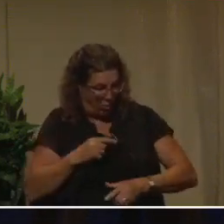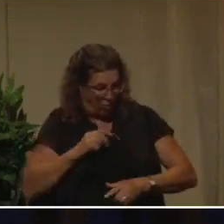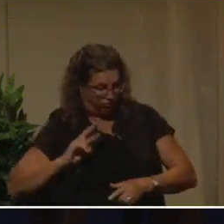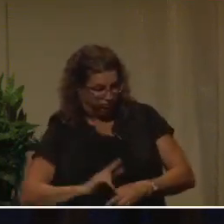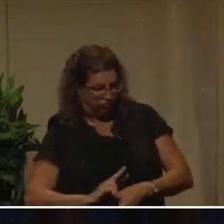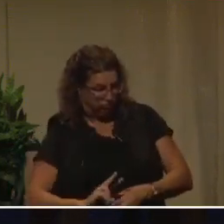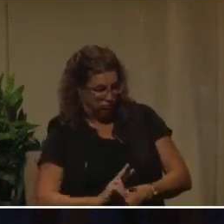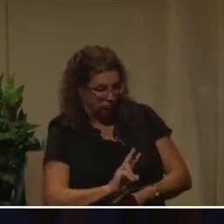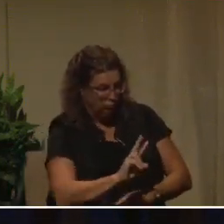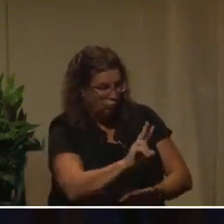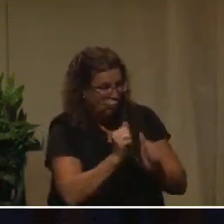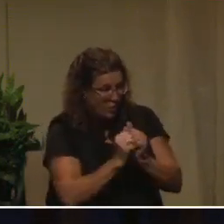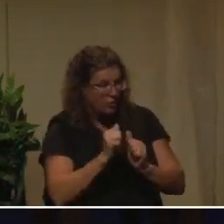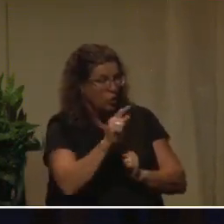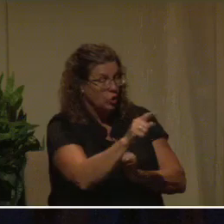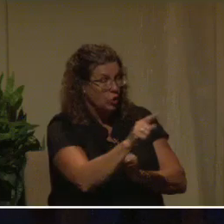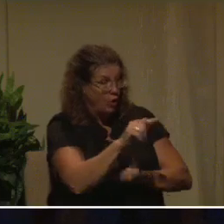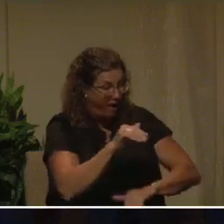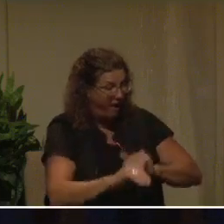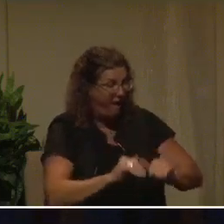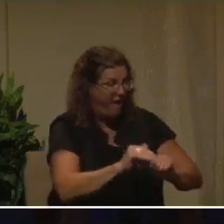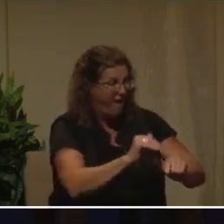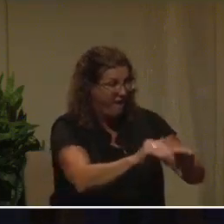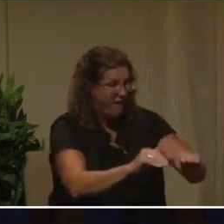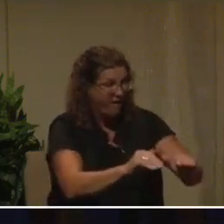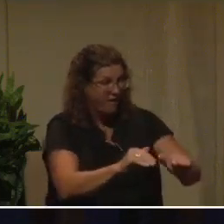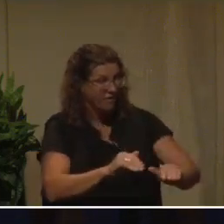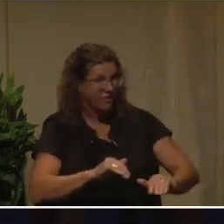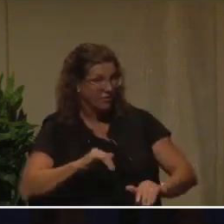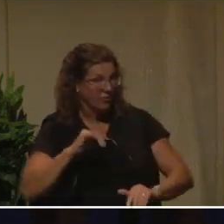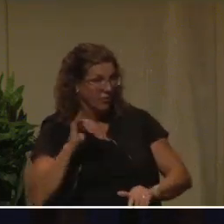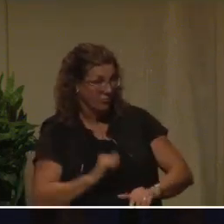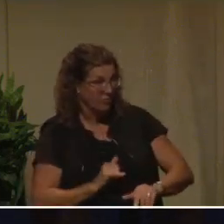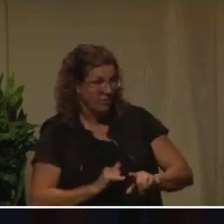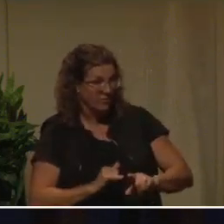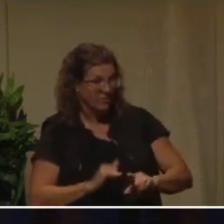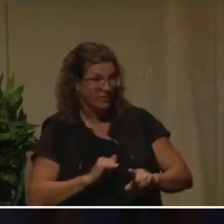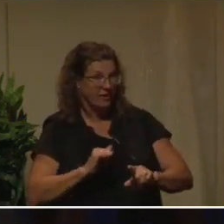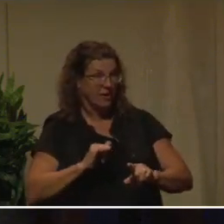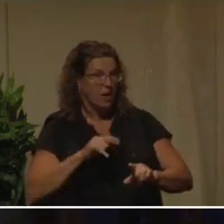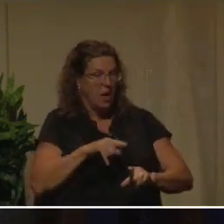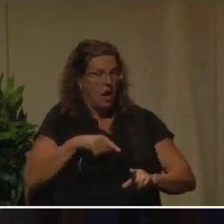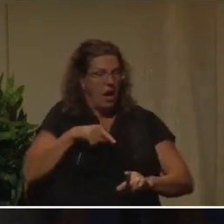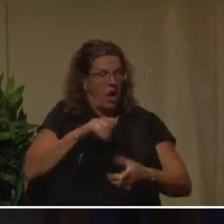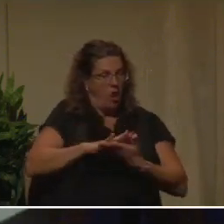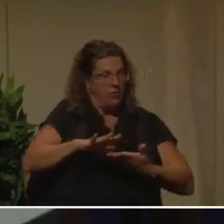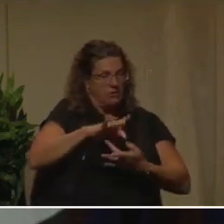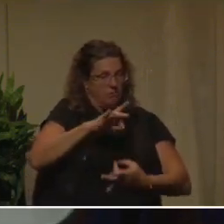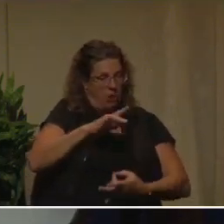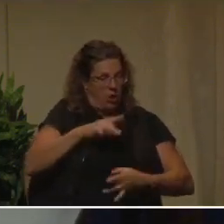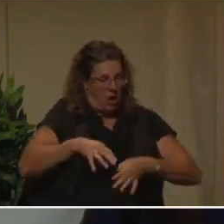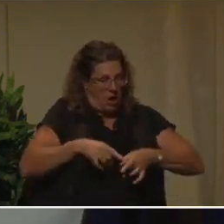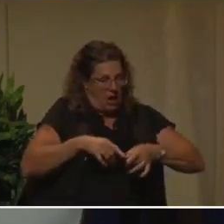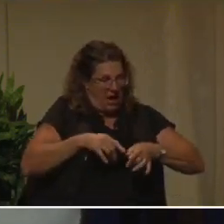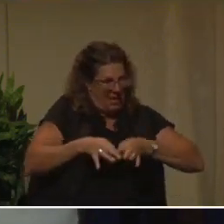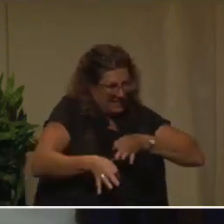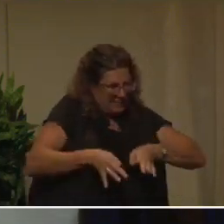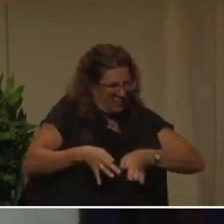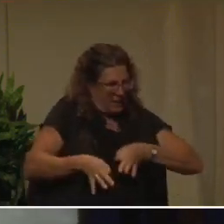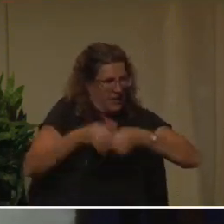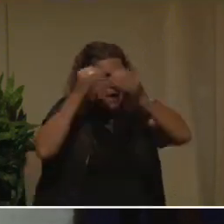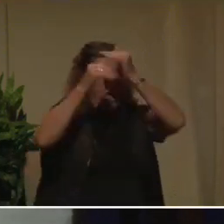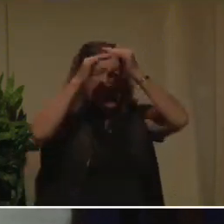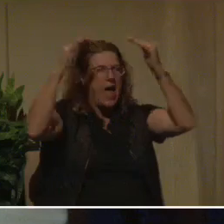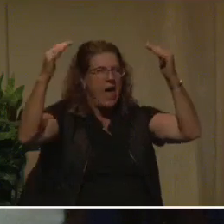way. And not only that, but he's doing something more. He's working heaven into your very soul.